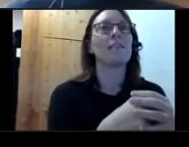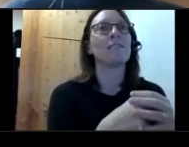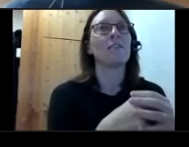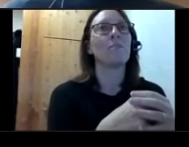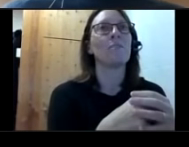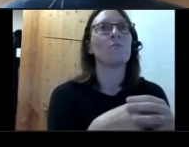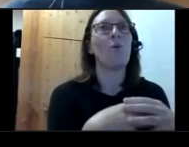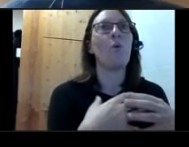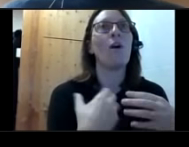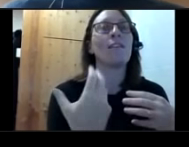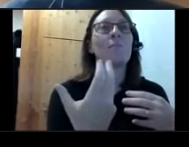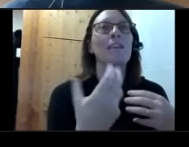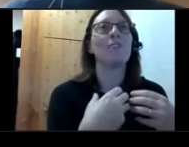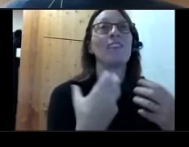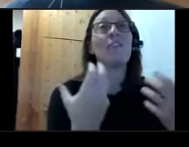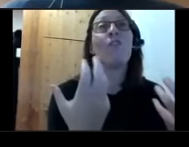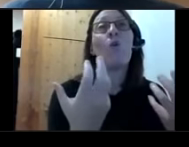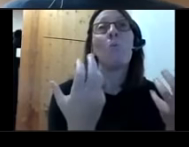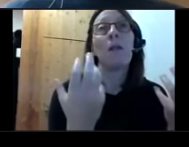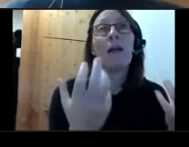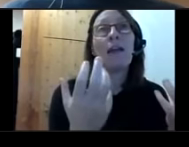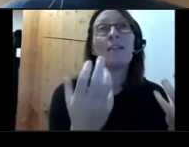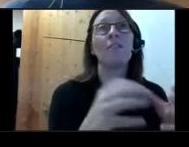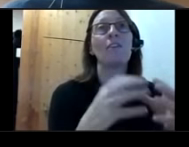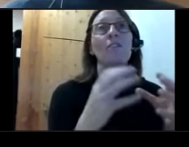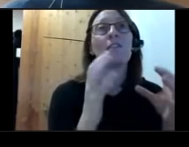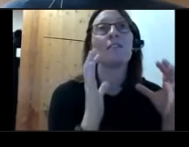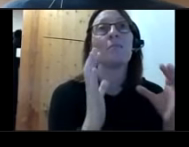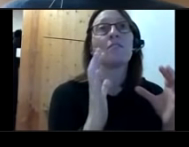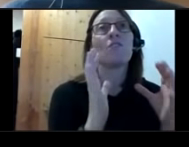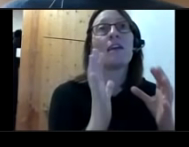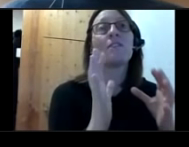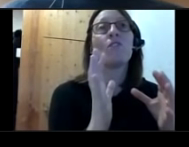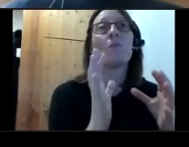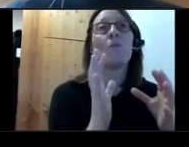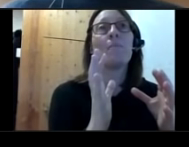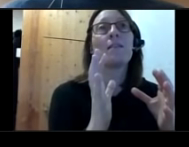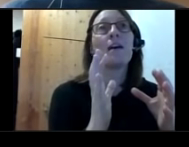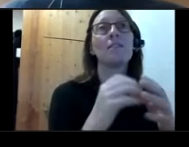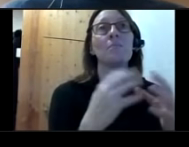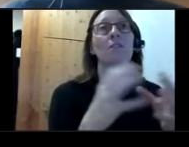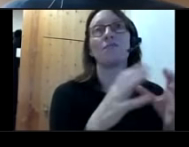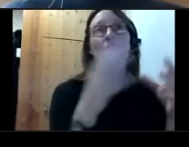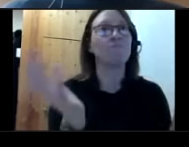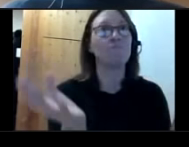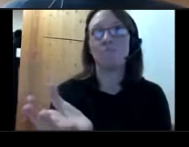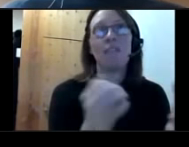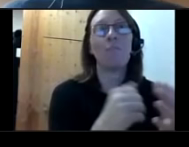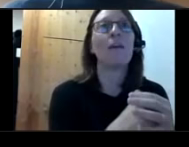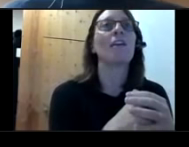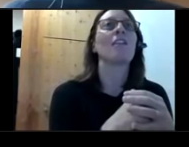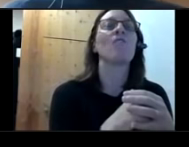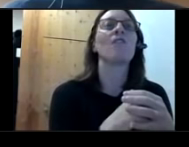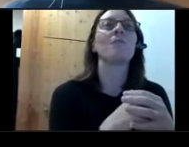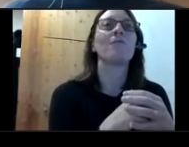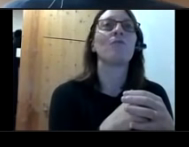booking systems, or somebody is using a form plugin, they're using something to create a form on a website as part of